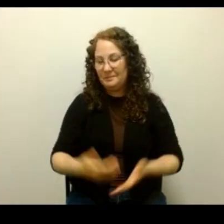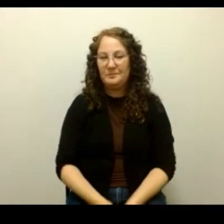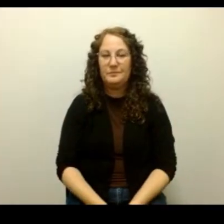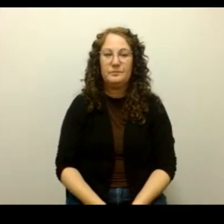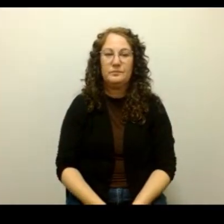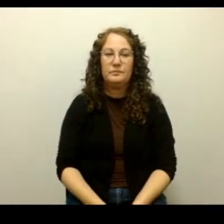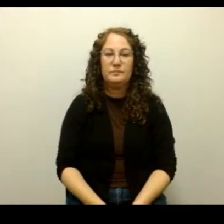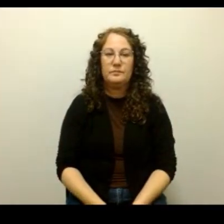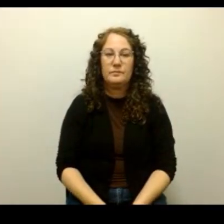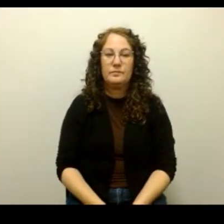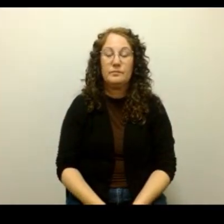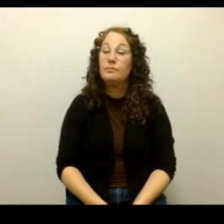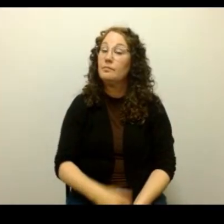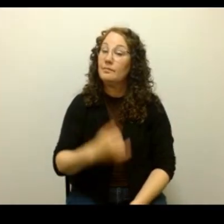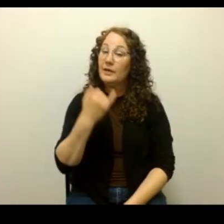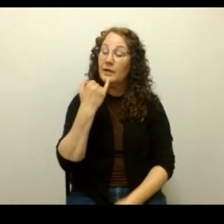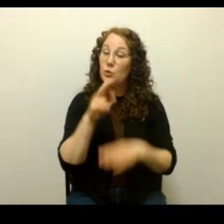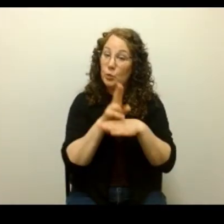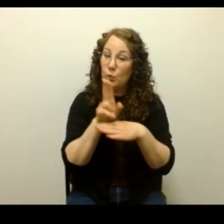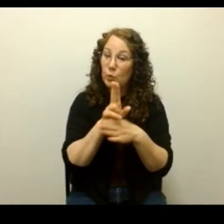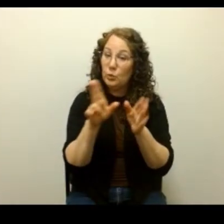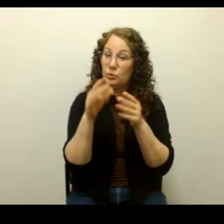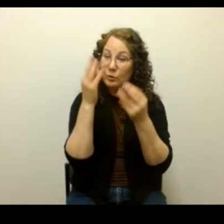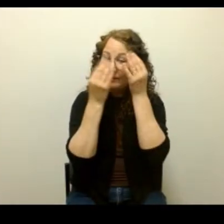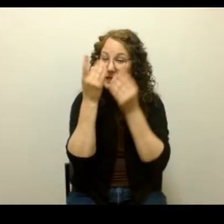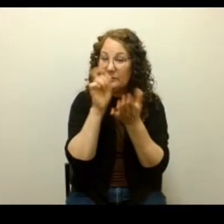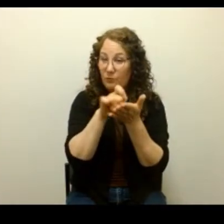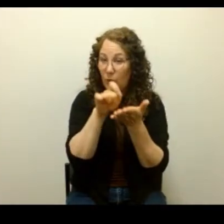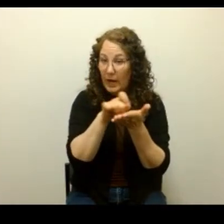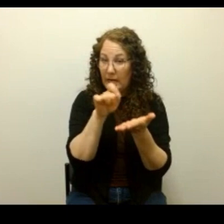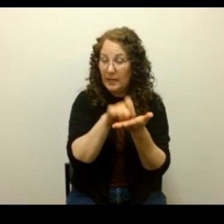Through reflective writing,